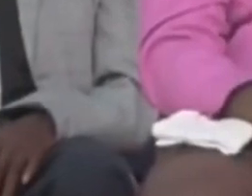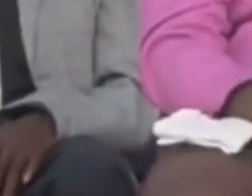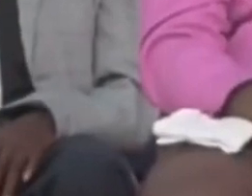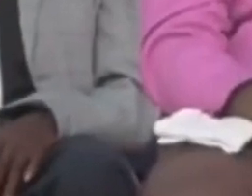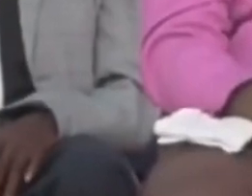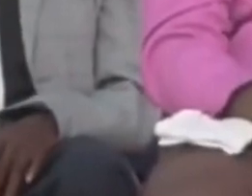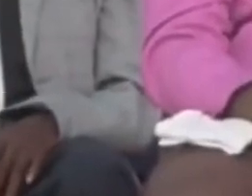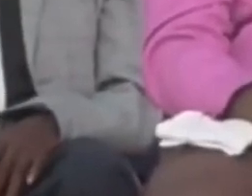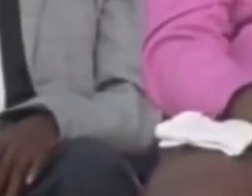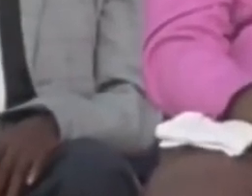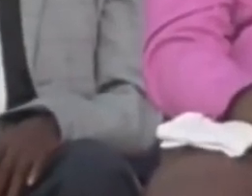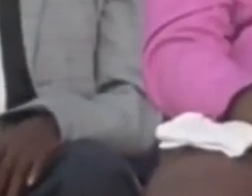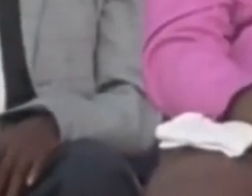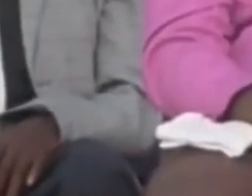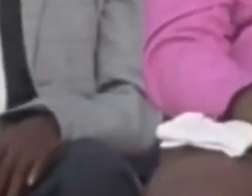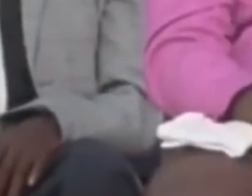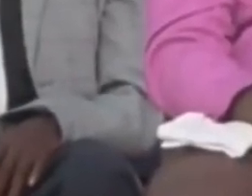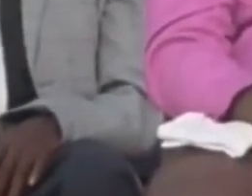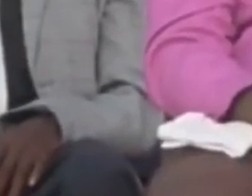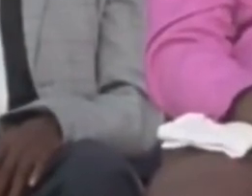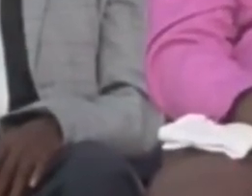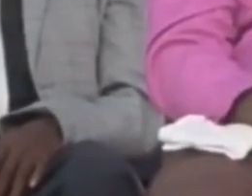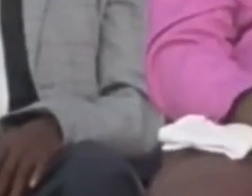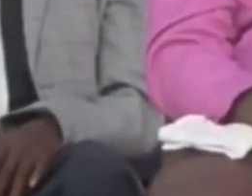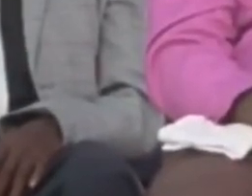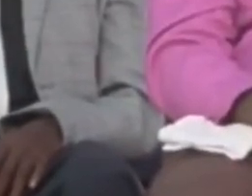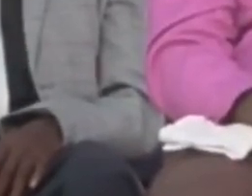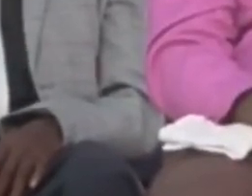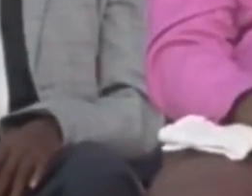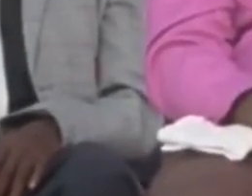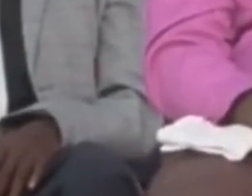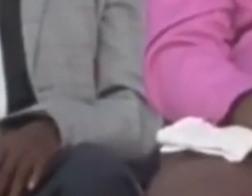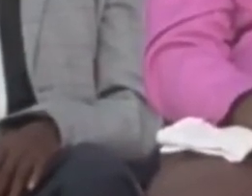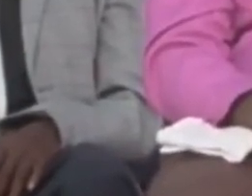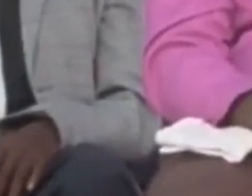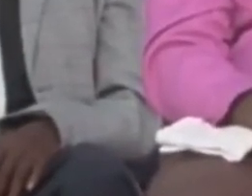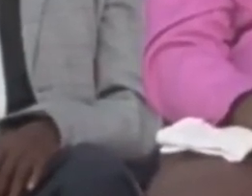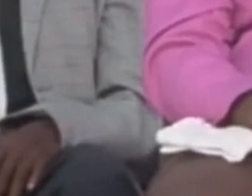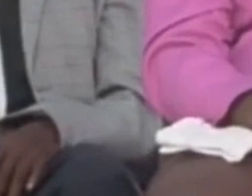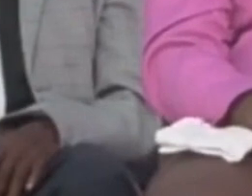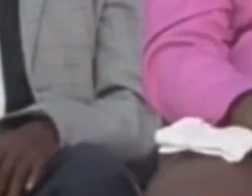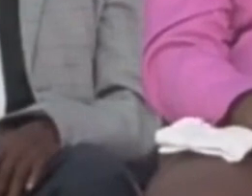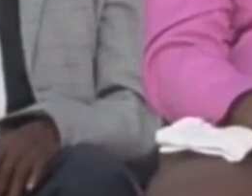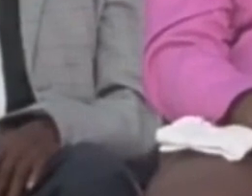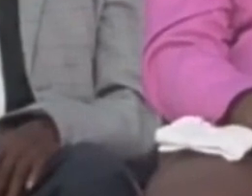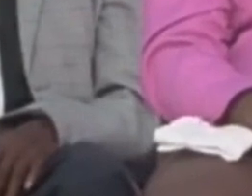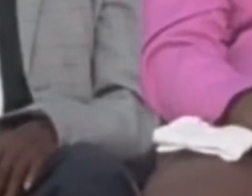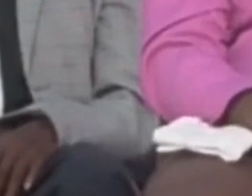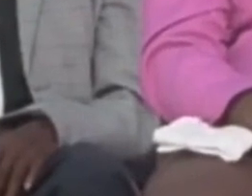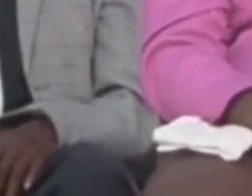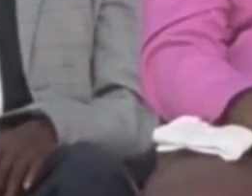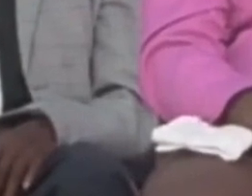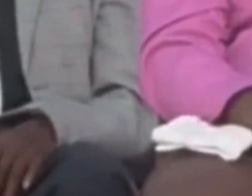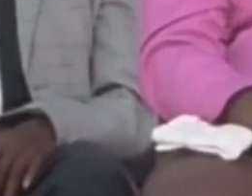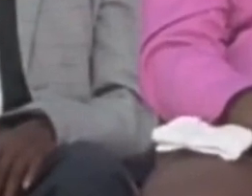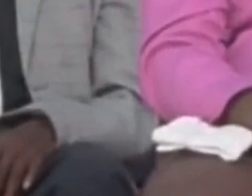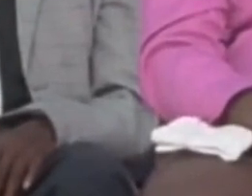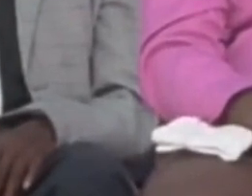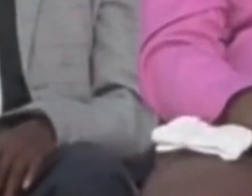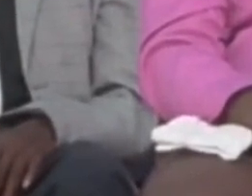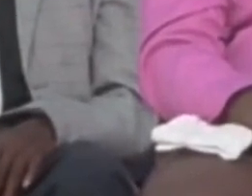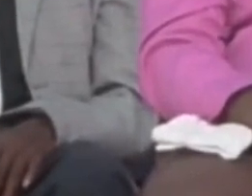nation, all leaders, past, present, and future, that